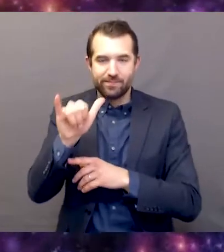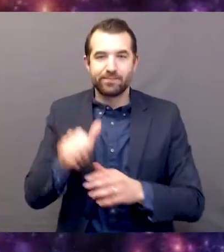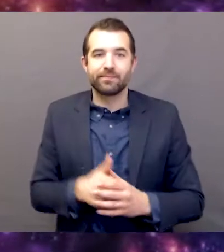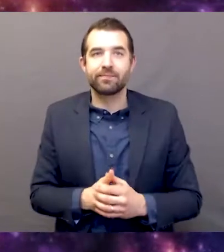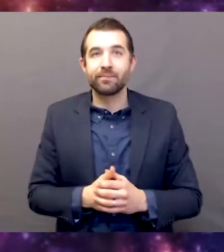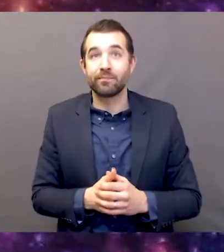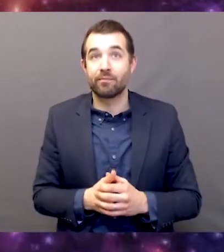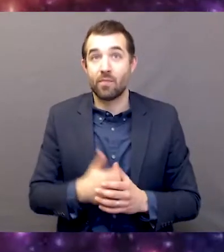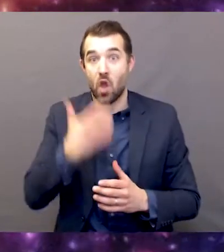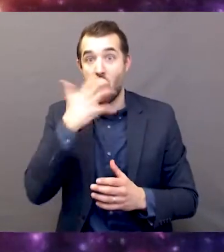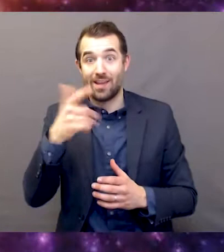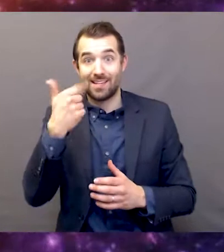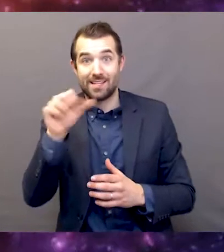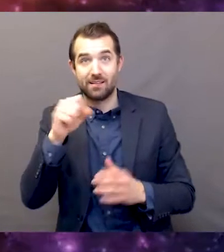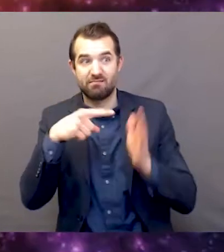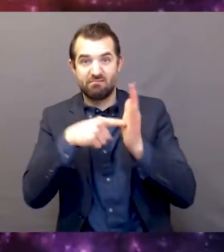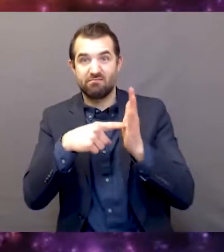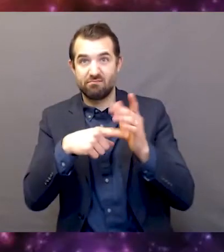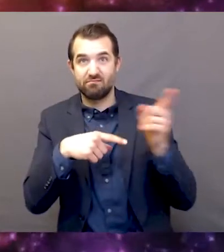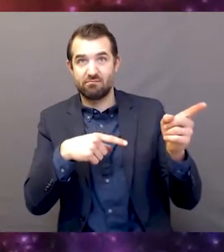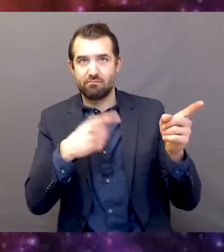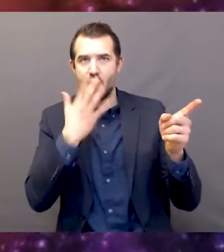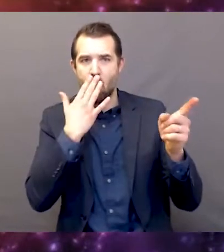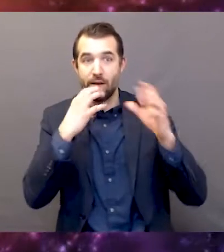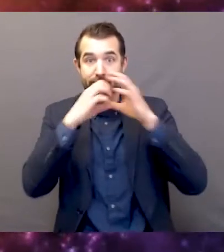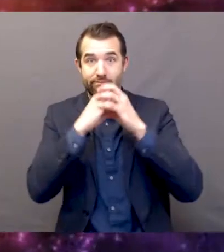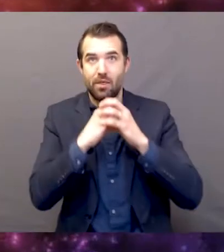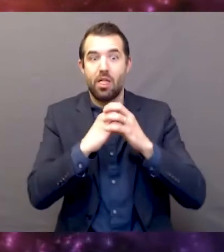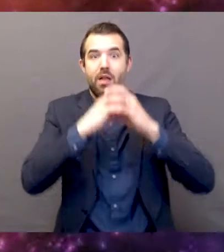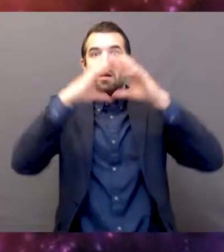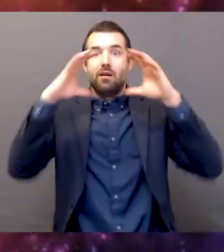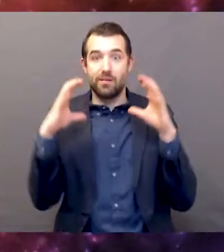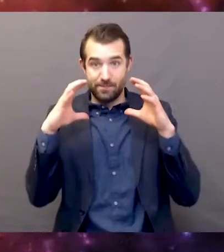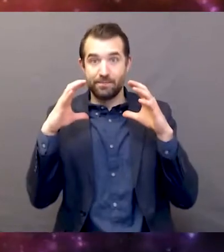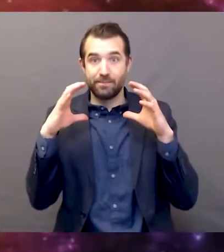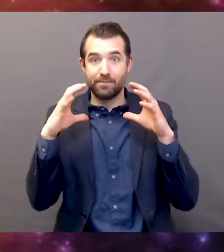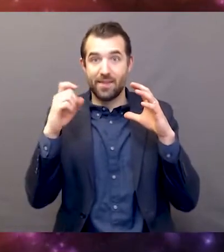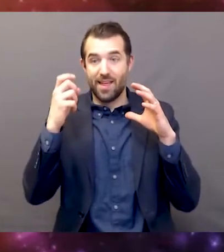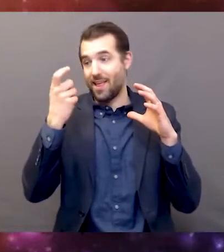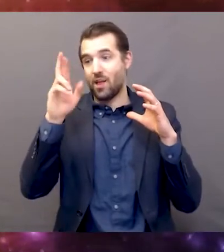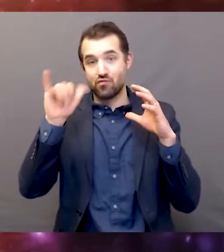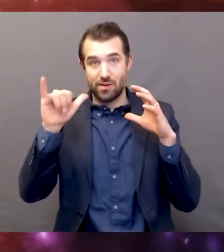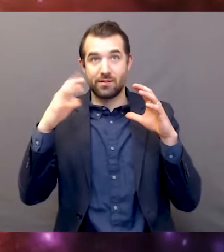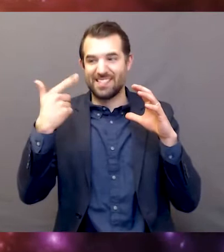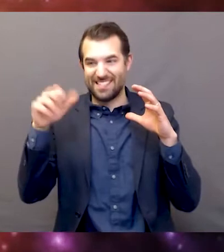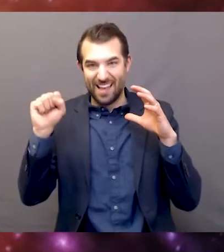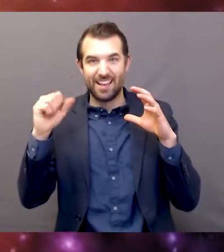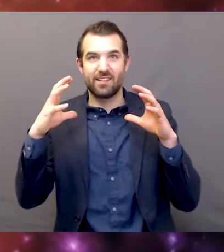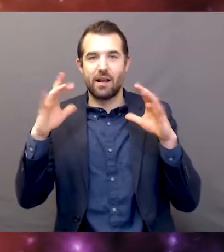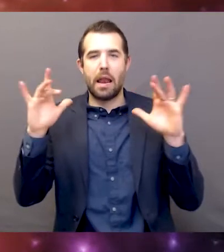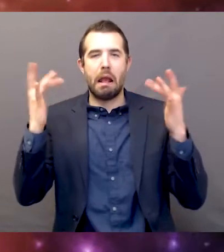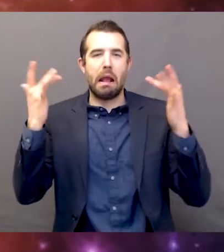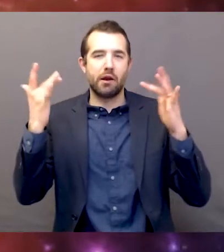So again, we see the hot gas directly in the X-ray band, and this X-ray gas has very, very remarkably low